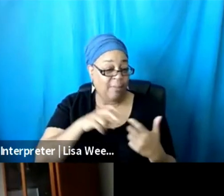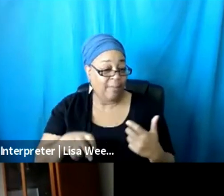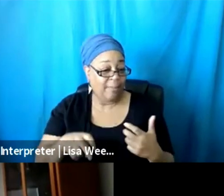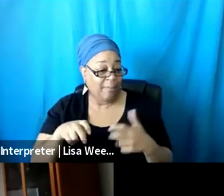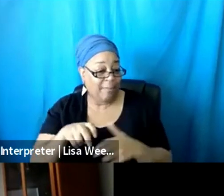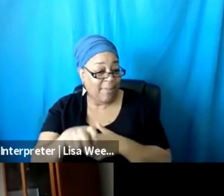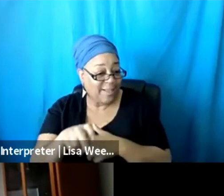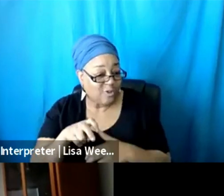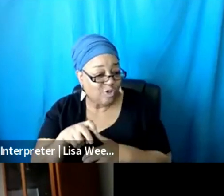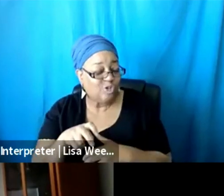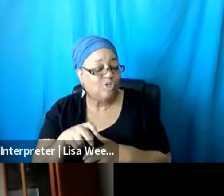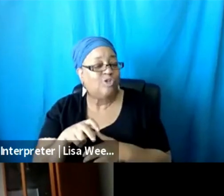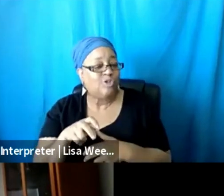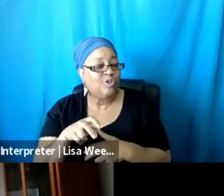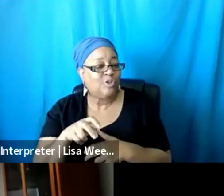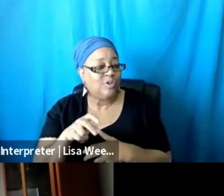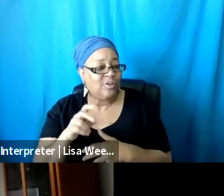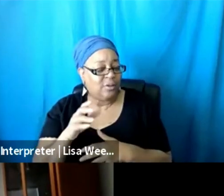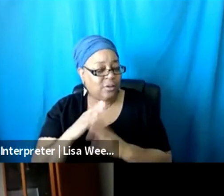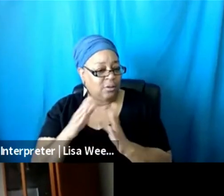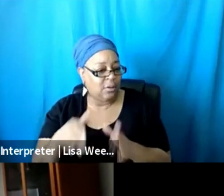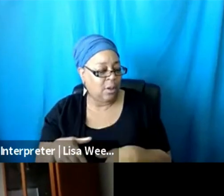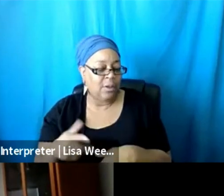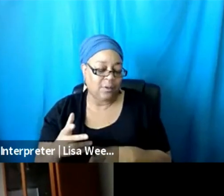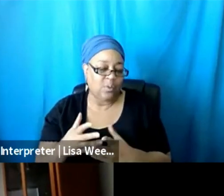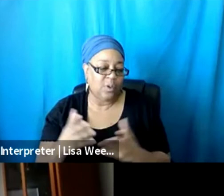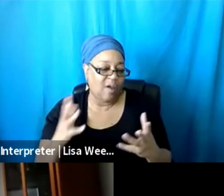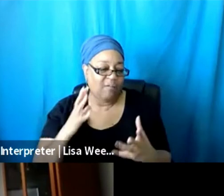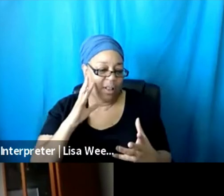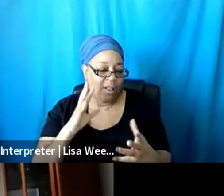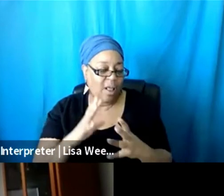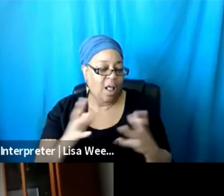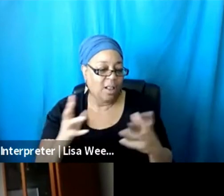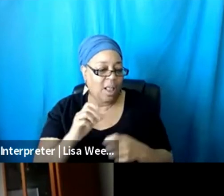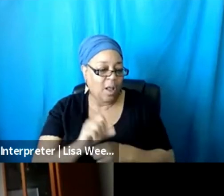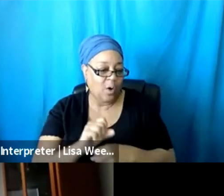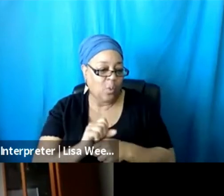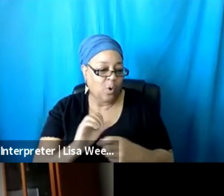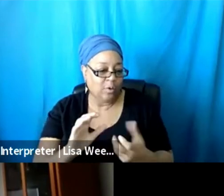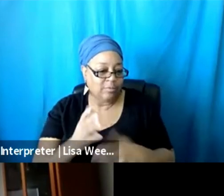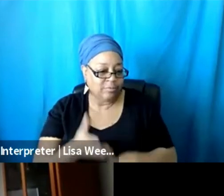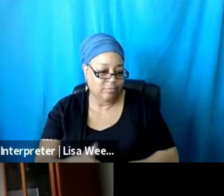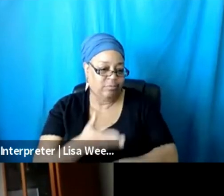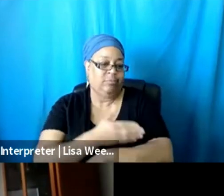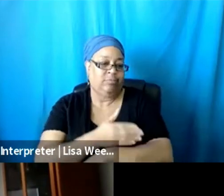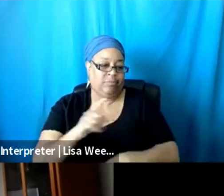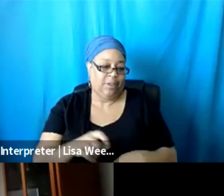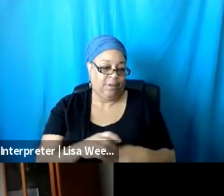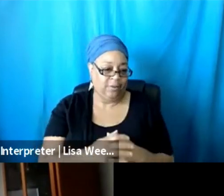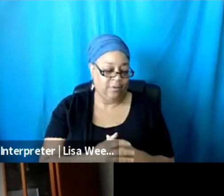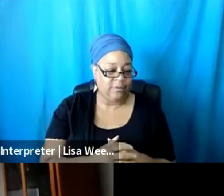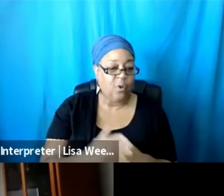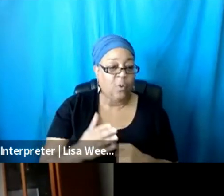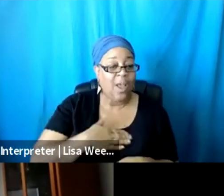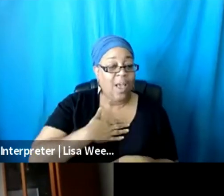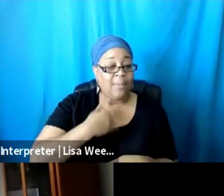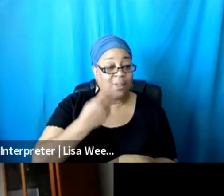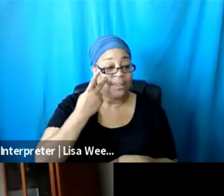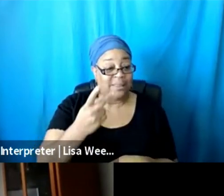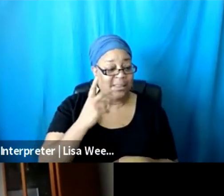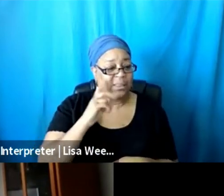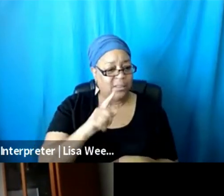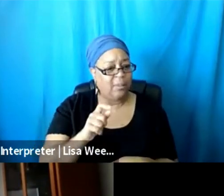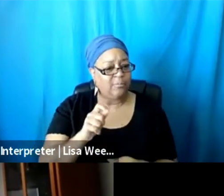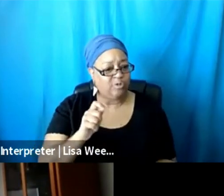is an antiquated system, and we were happy to see, some movement in the Senate this week